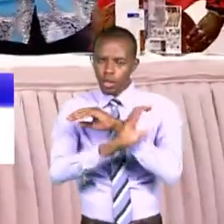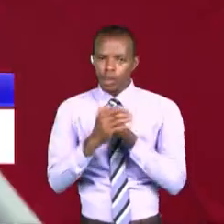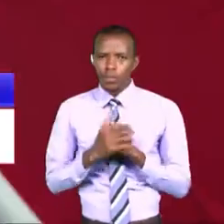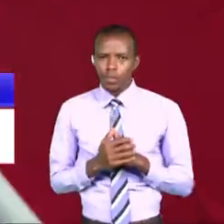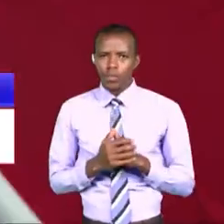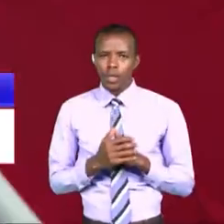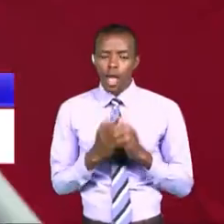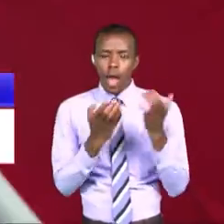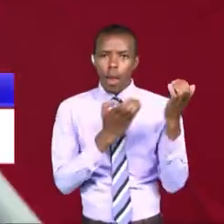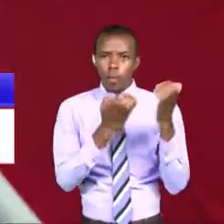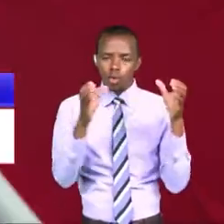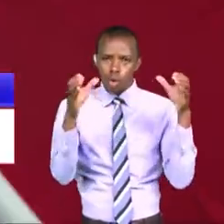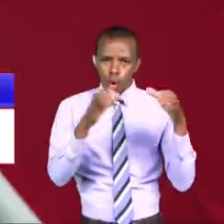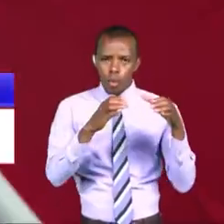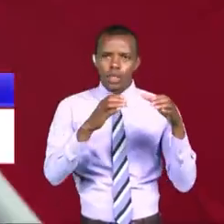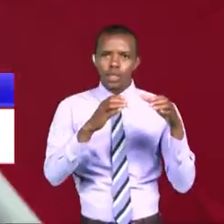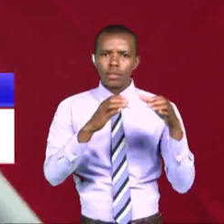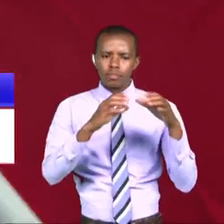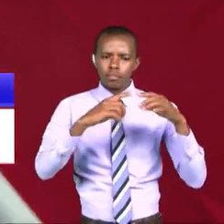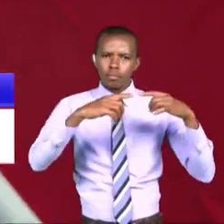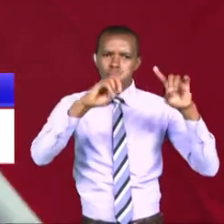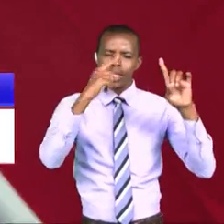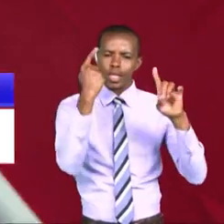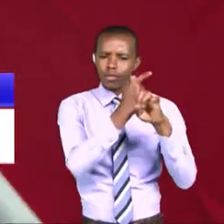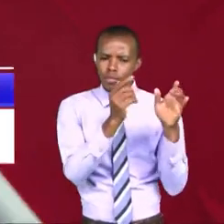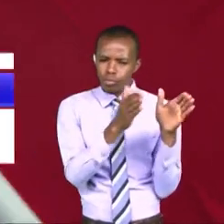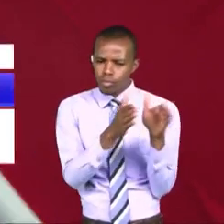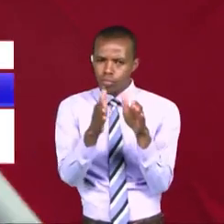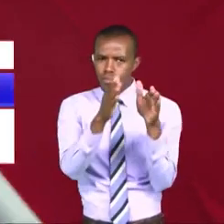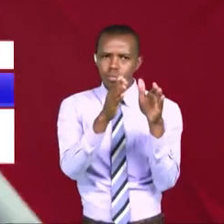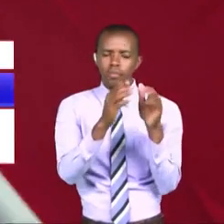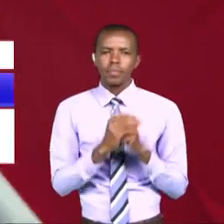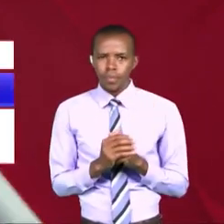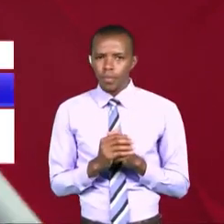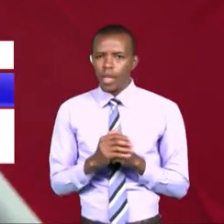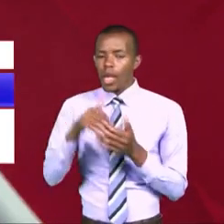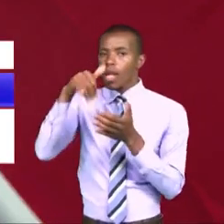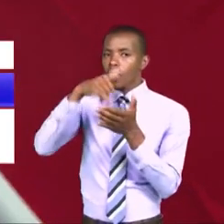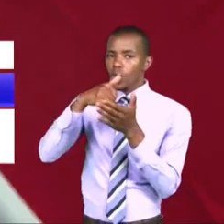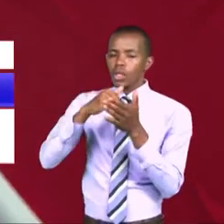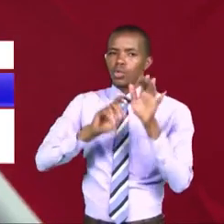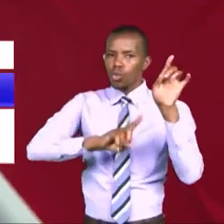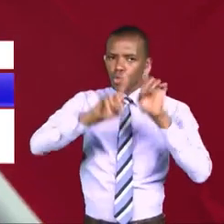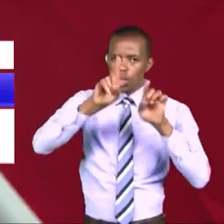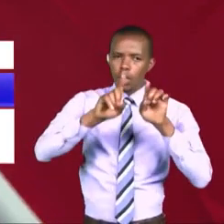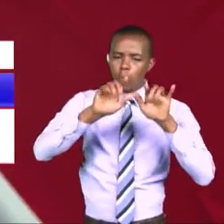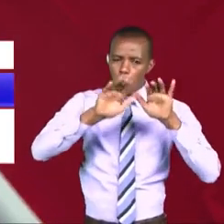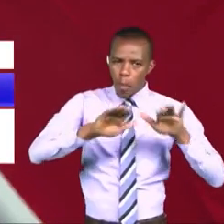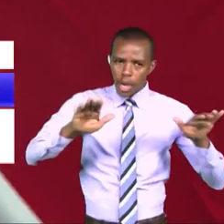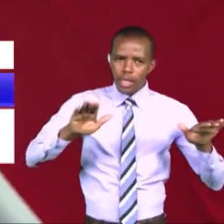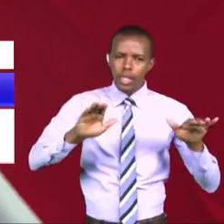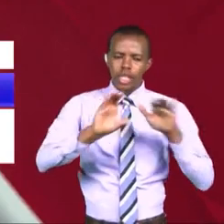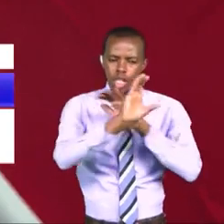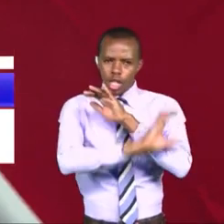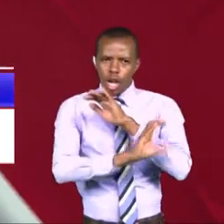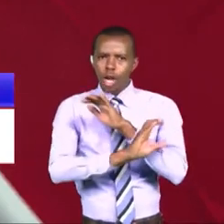Our business communities can exploit several opportunities with government support. This includes tourism and marketing both countries as